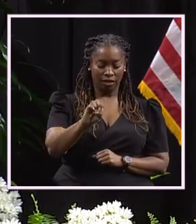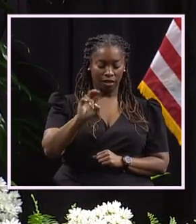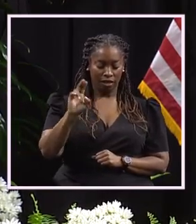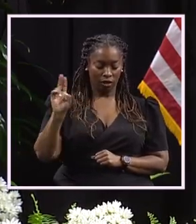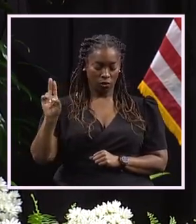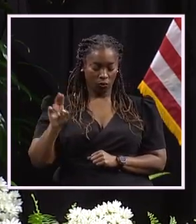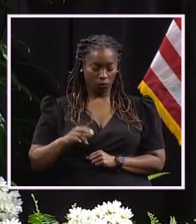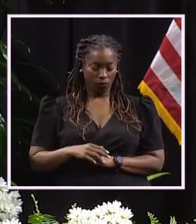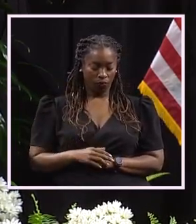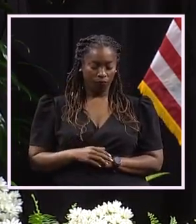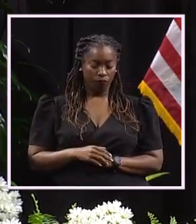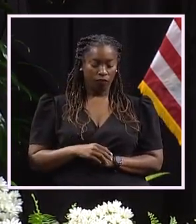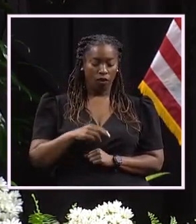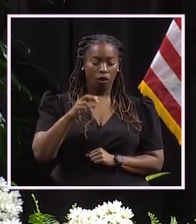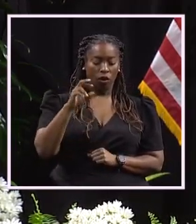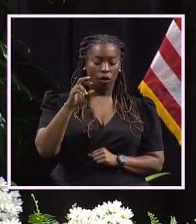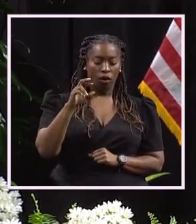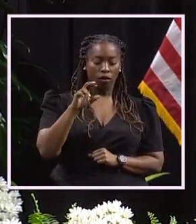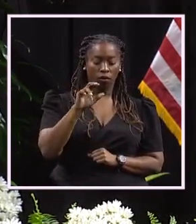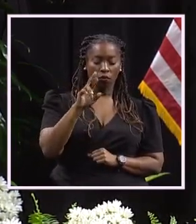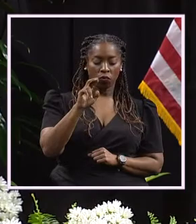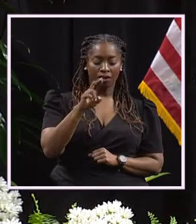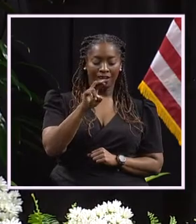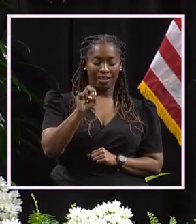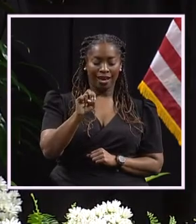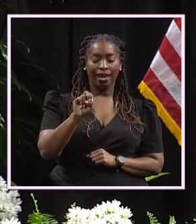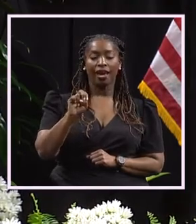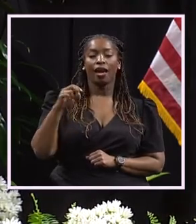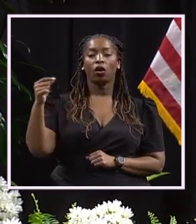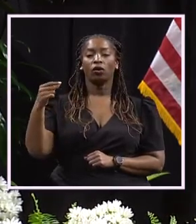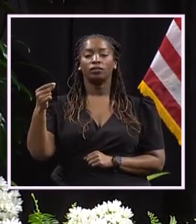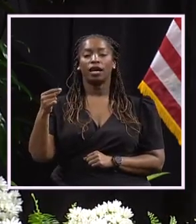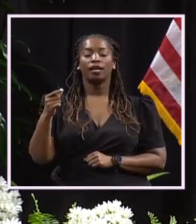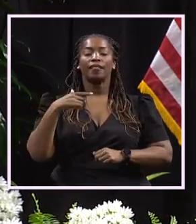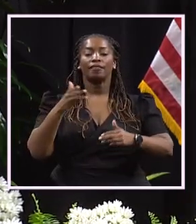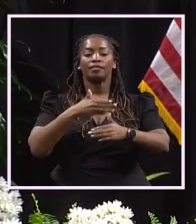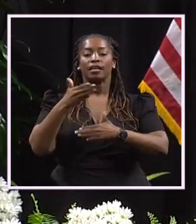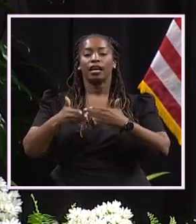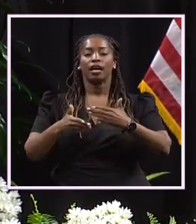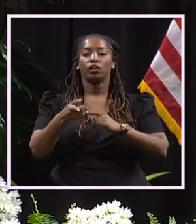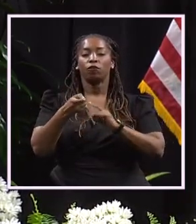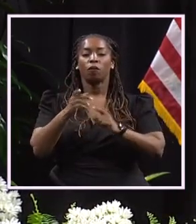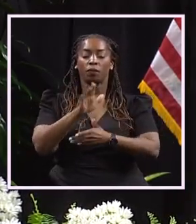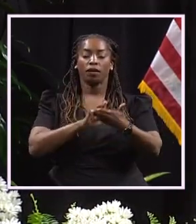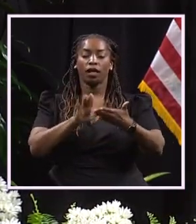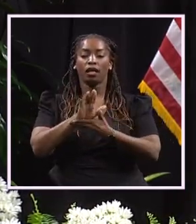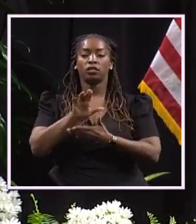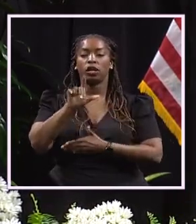Renee Rubin Gonzalez. This concludes the candidates from the College of Liberal and Fine Arts.